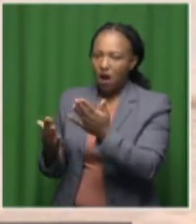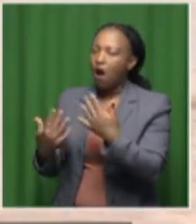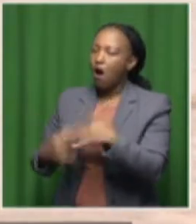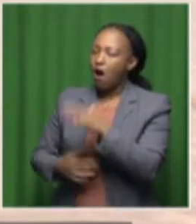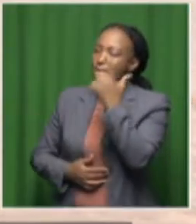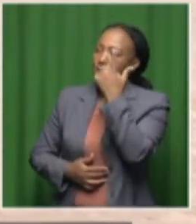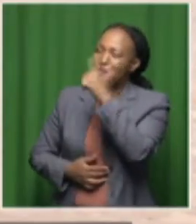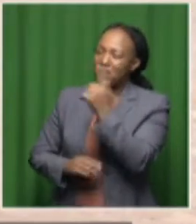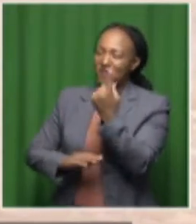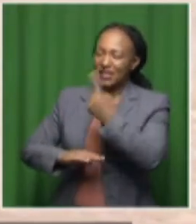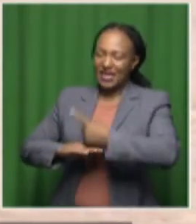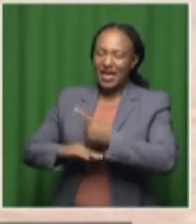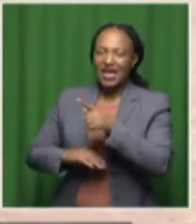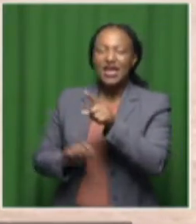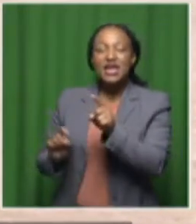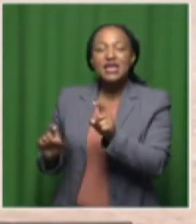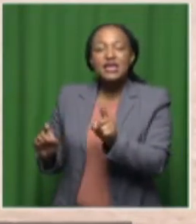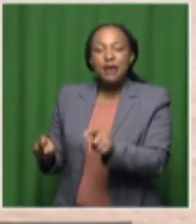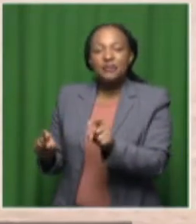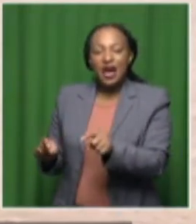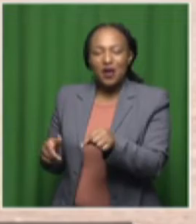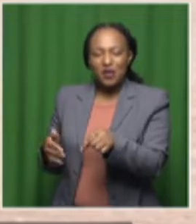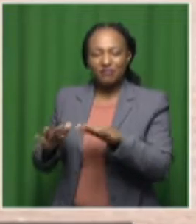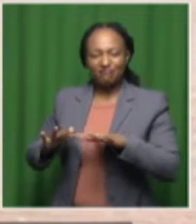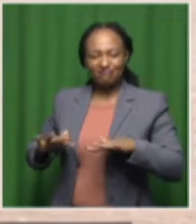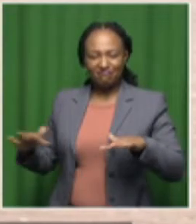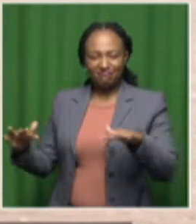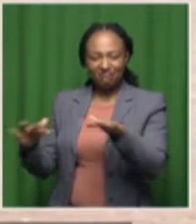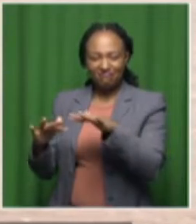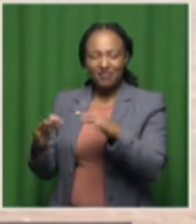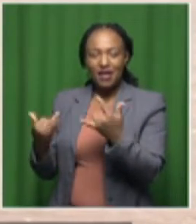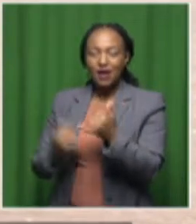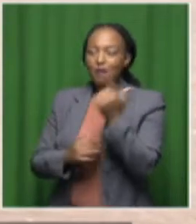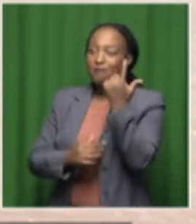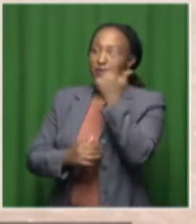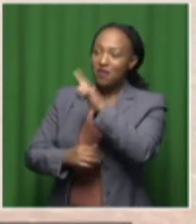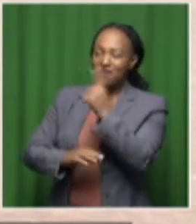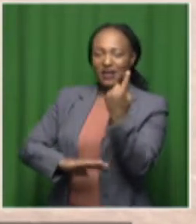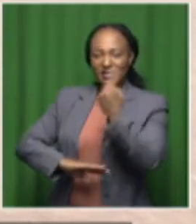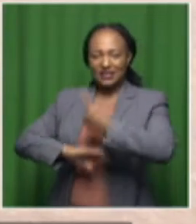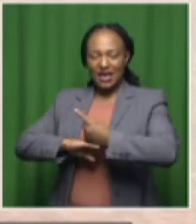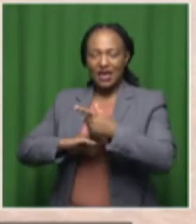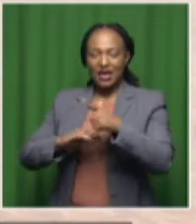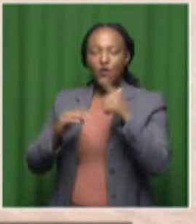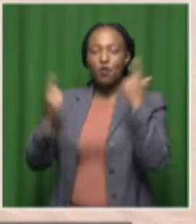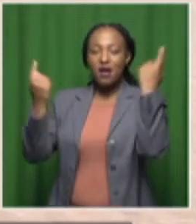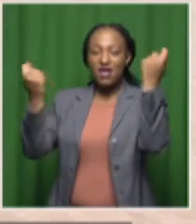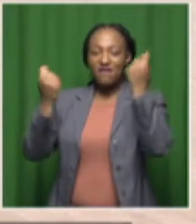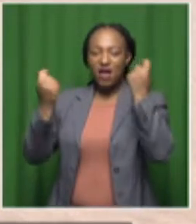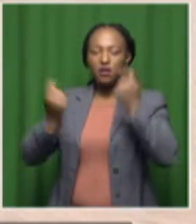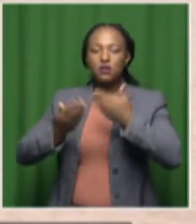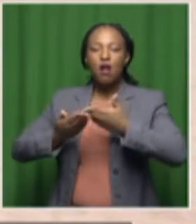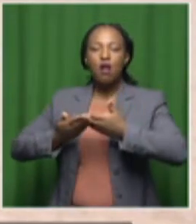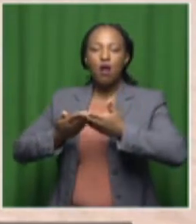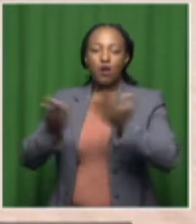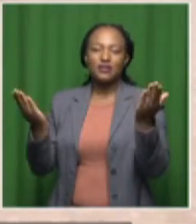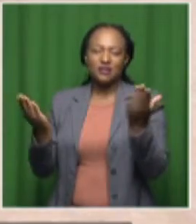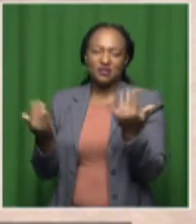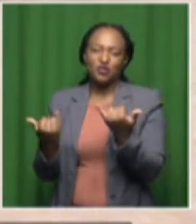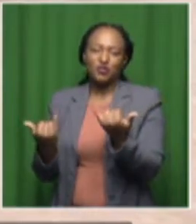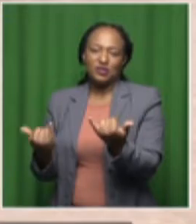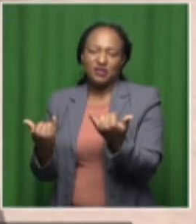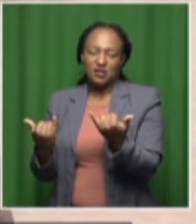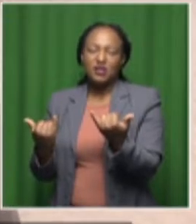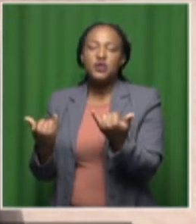in Cape Town today, and also a beautiful day to launch this event. Talk to us a bit about